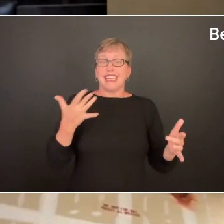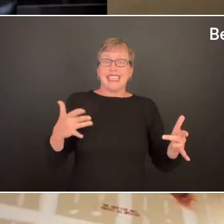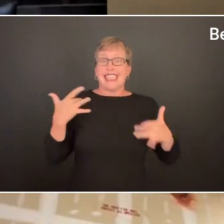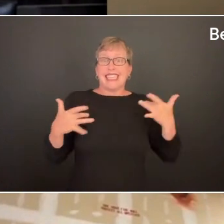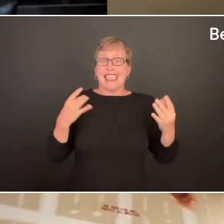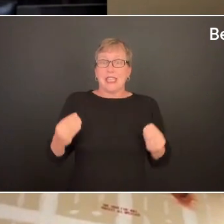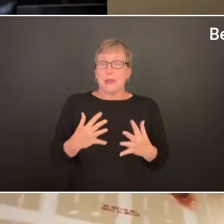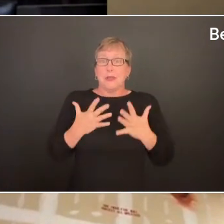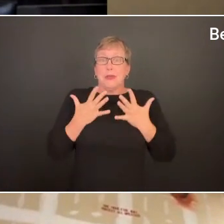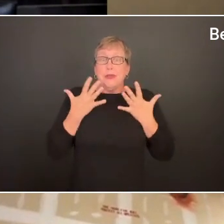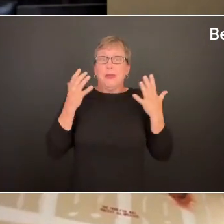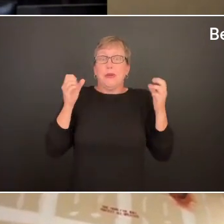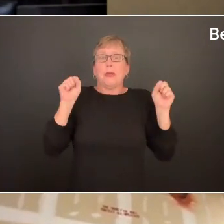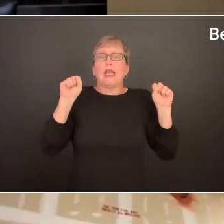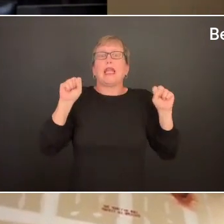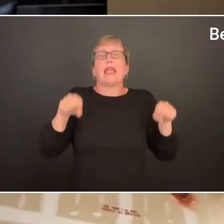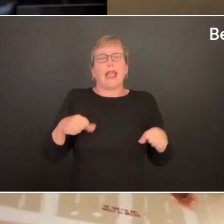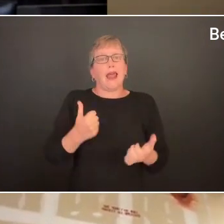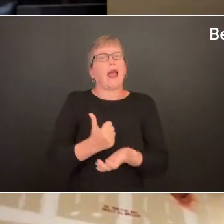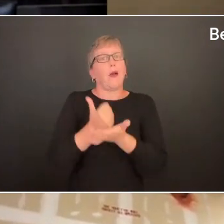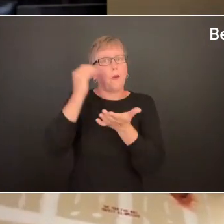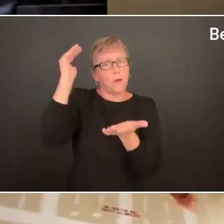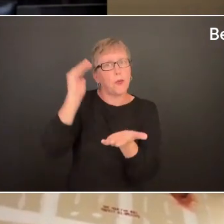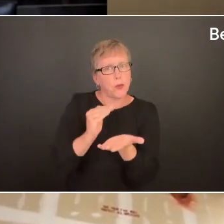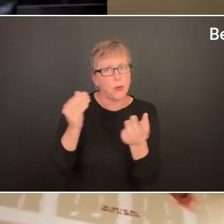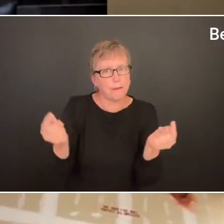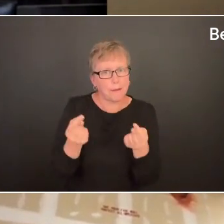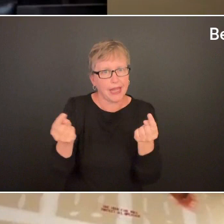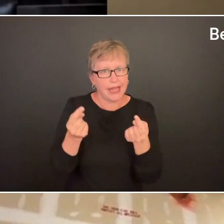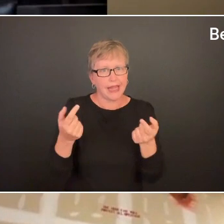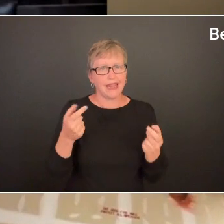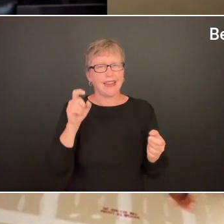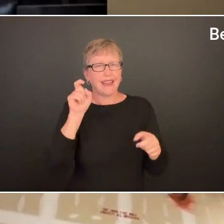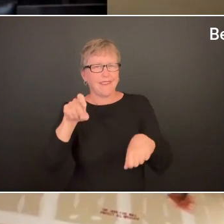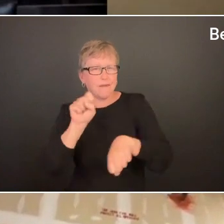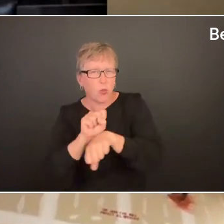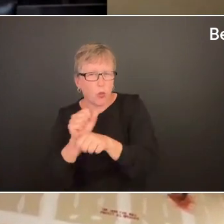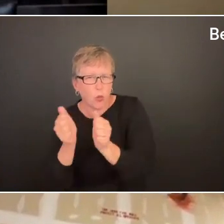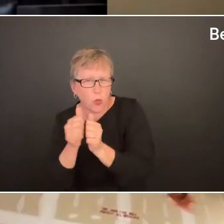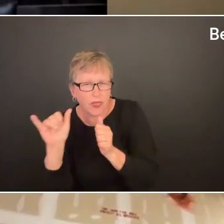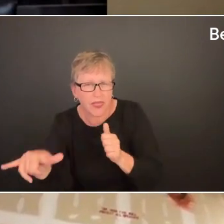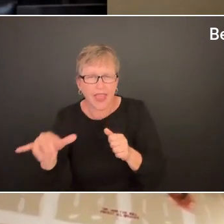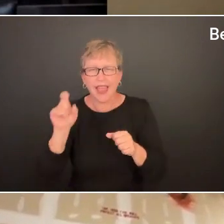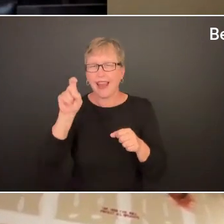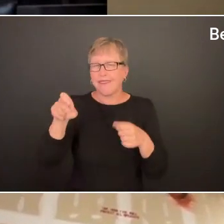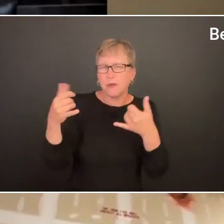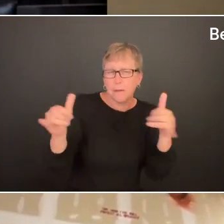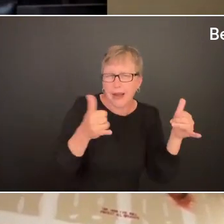it's just working with that and playing around with that and having the time to be able to do